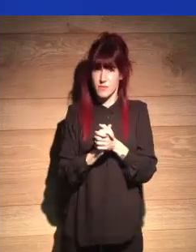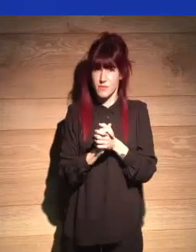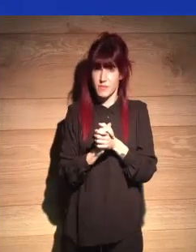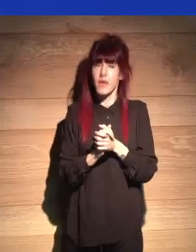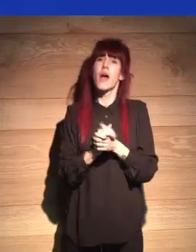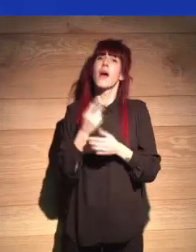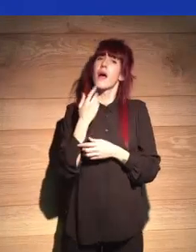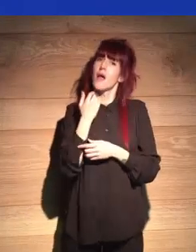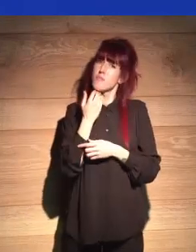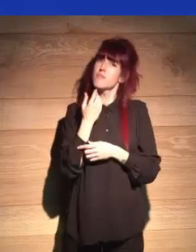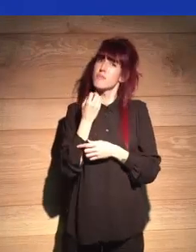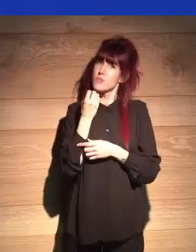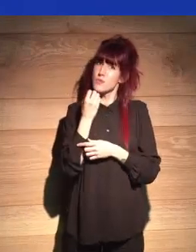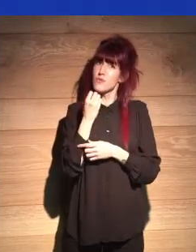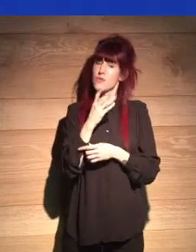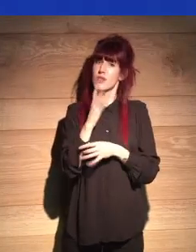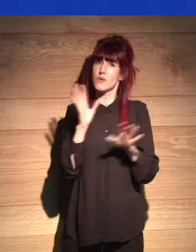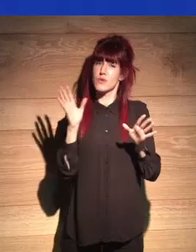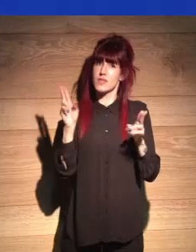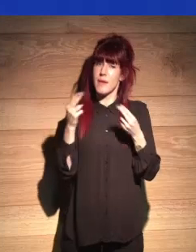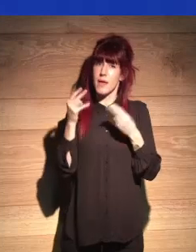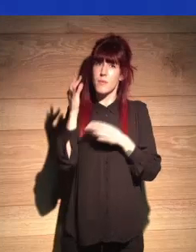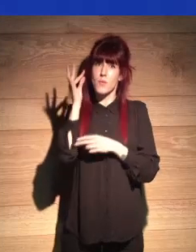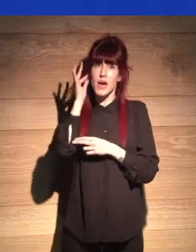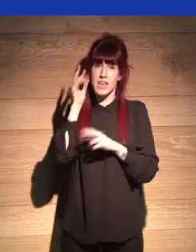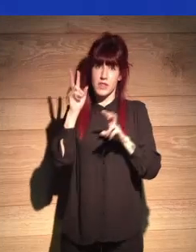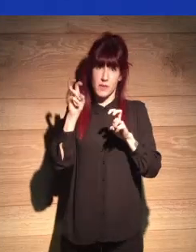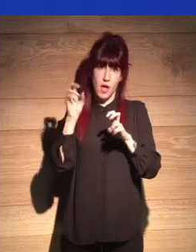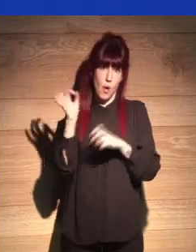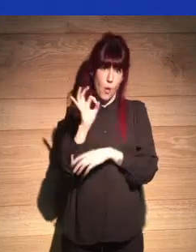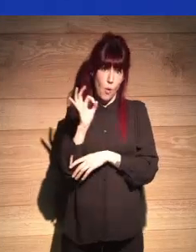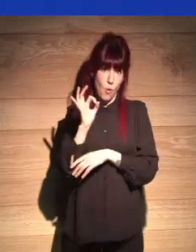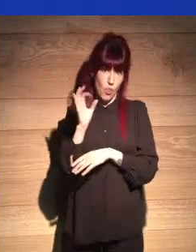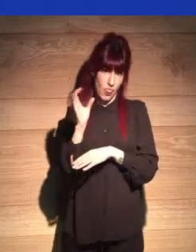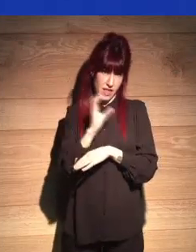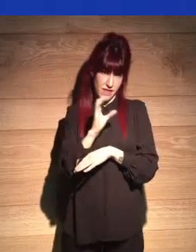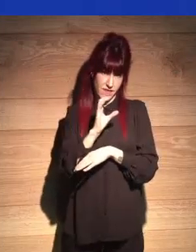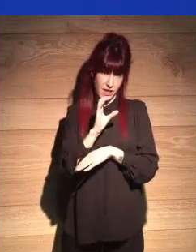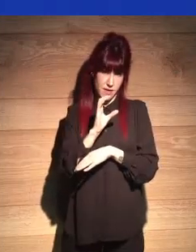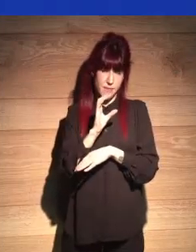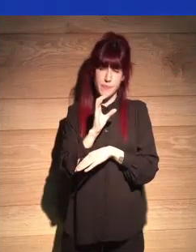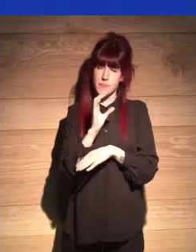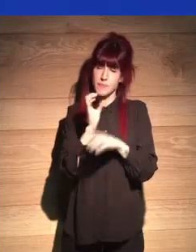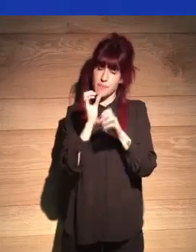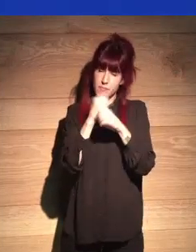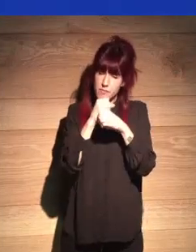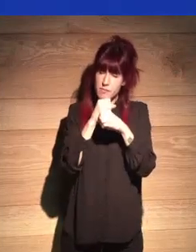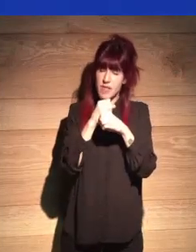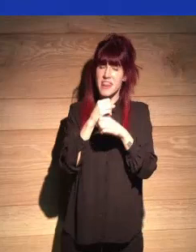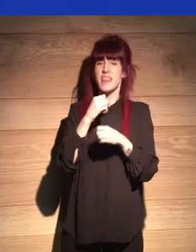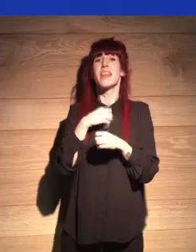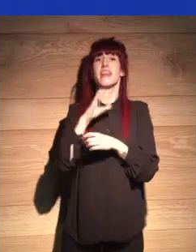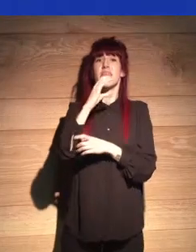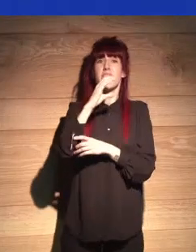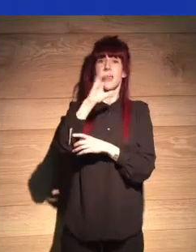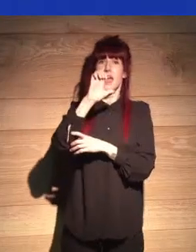ahead. But another good data with respect to innovative women or scientist women, from